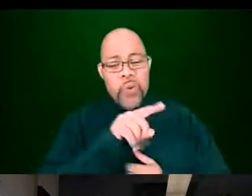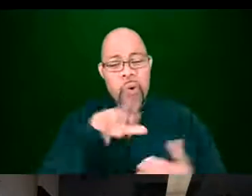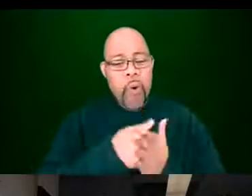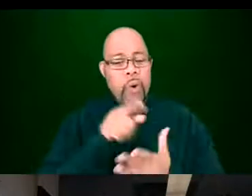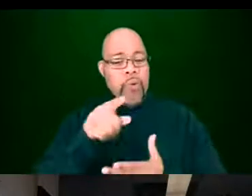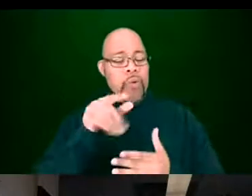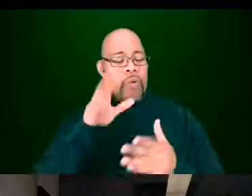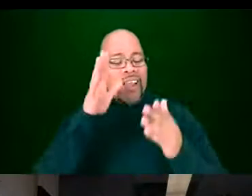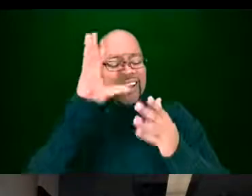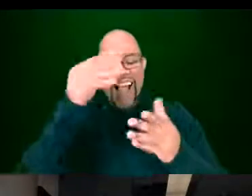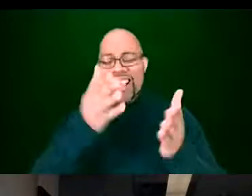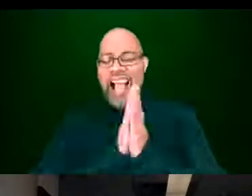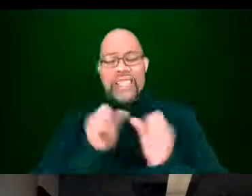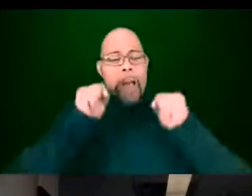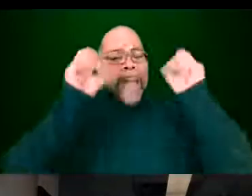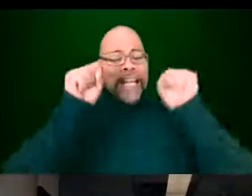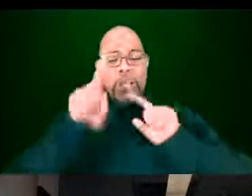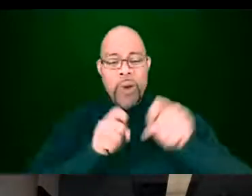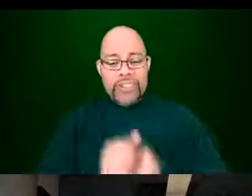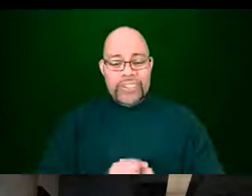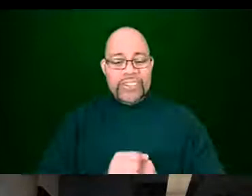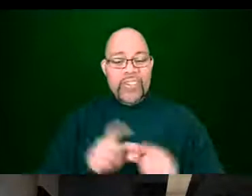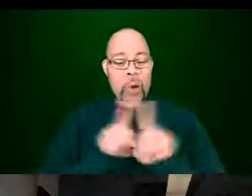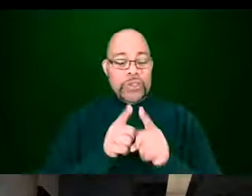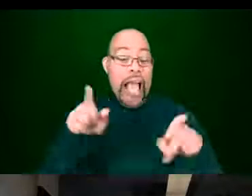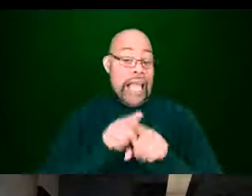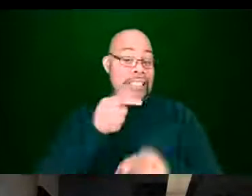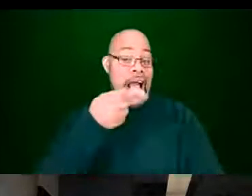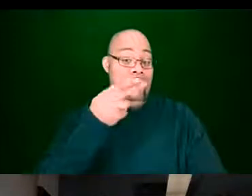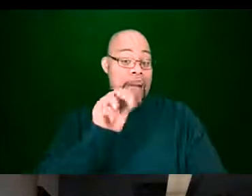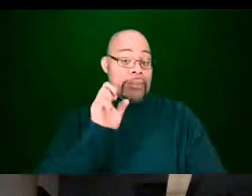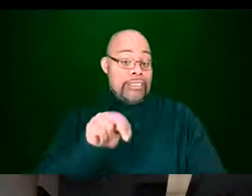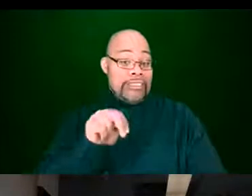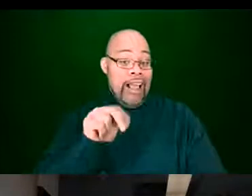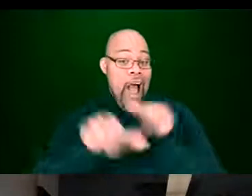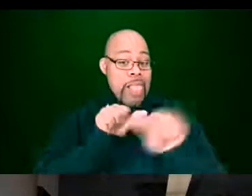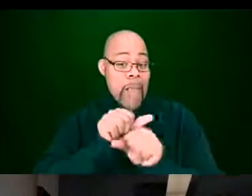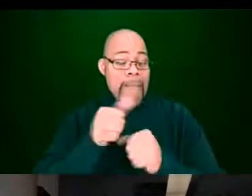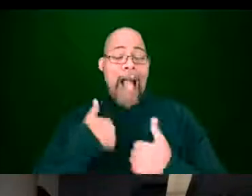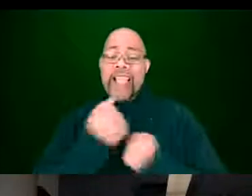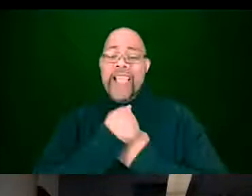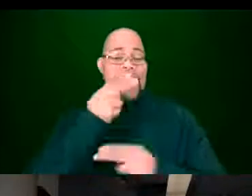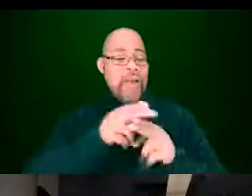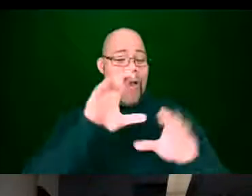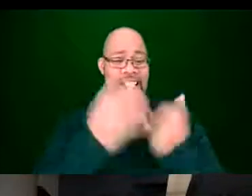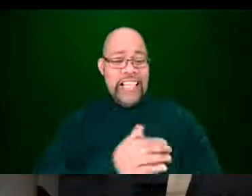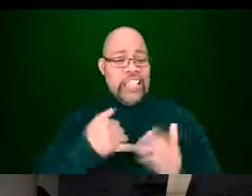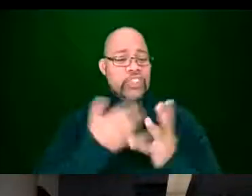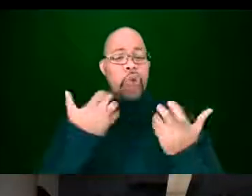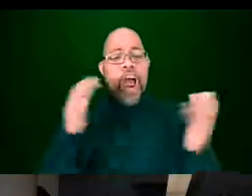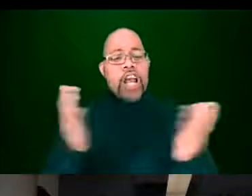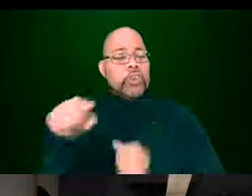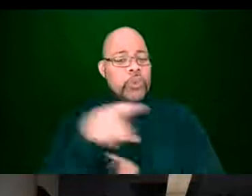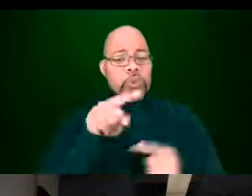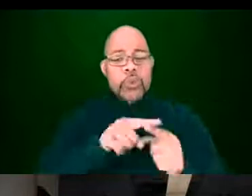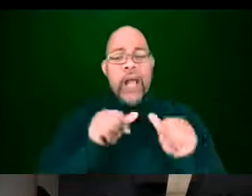guys asked amazing questions. Of course, also as a Hampton alum, I love the name of your class. I just want to encourage you all